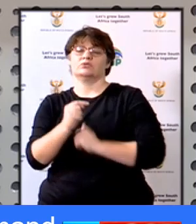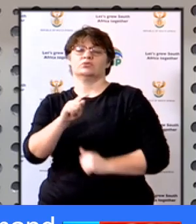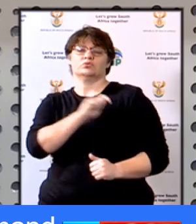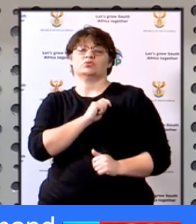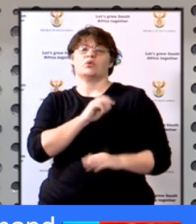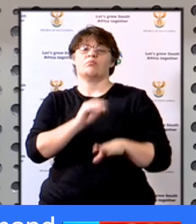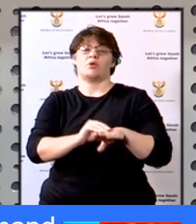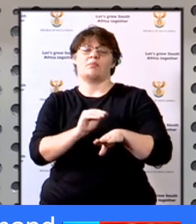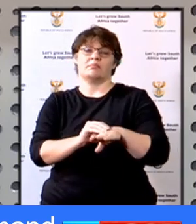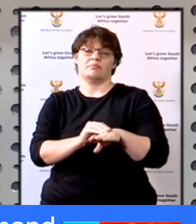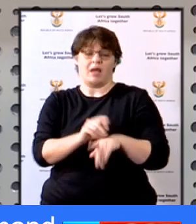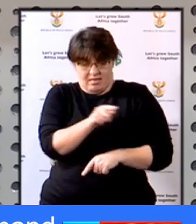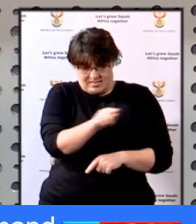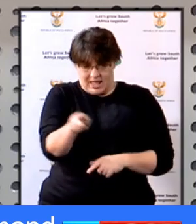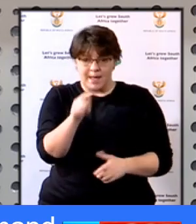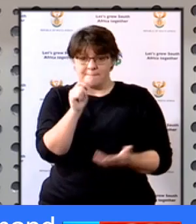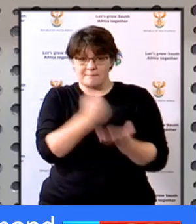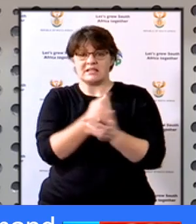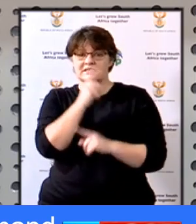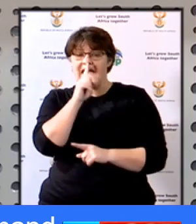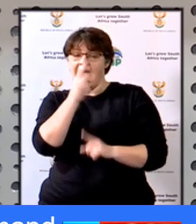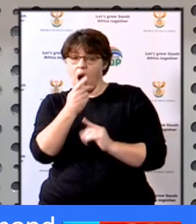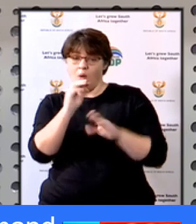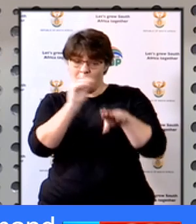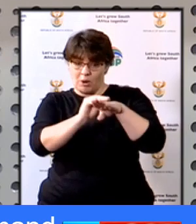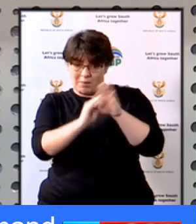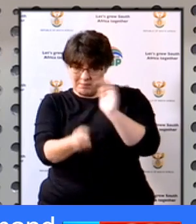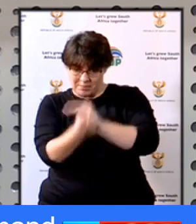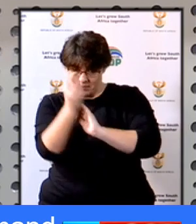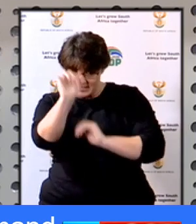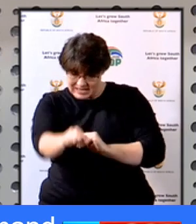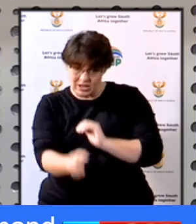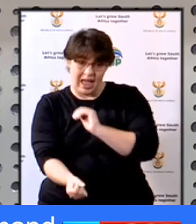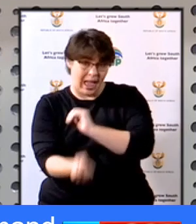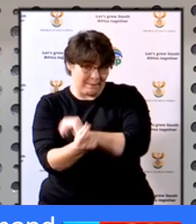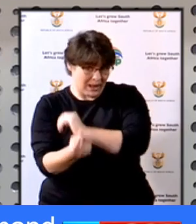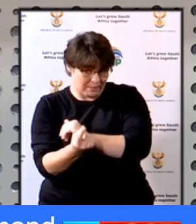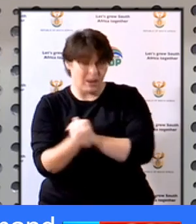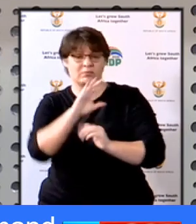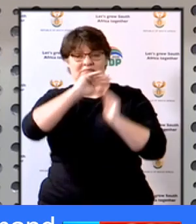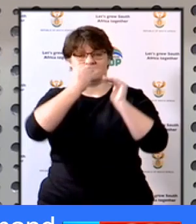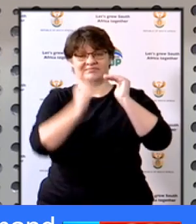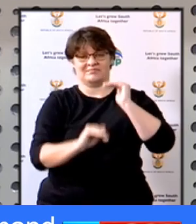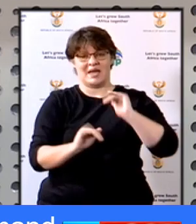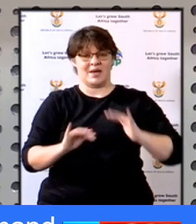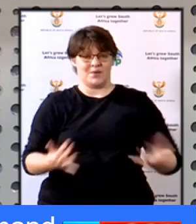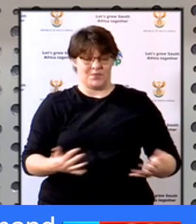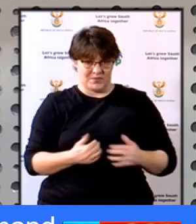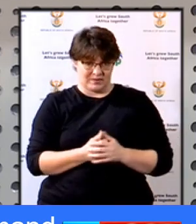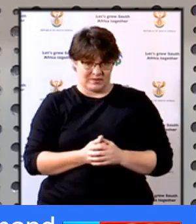work to see how we can reduce the level of that problem. Of course, we will have to see as the